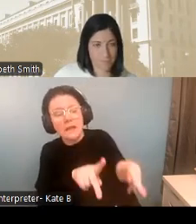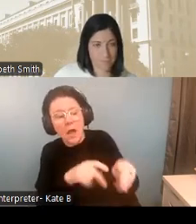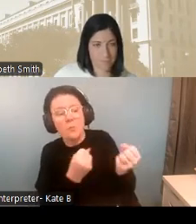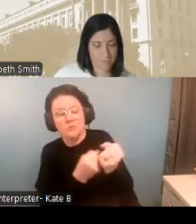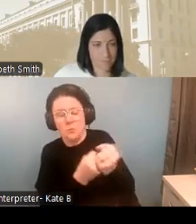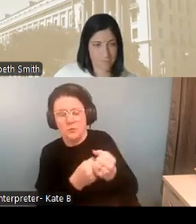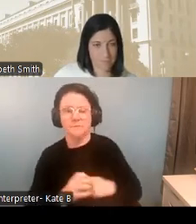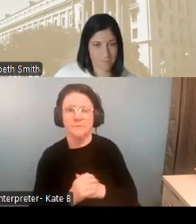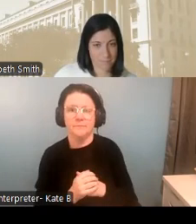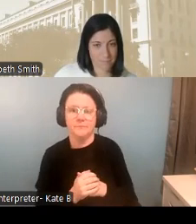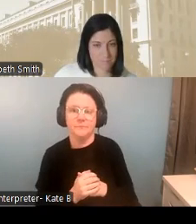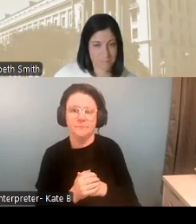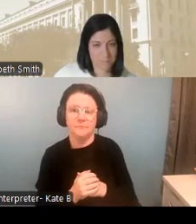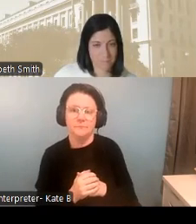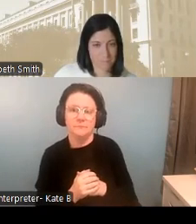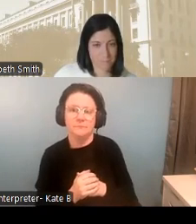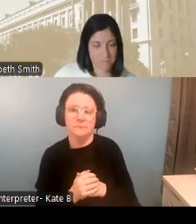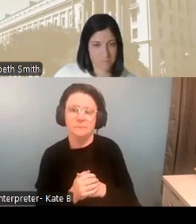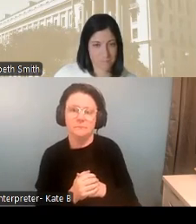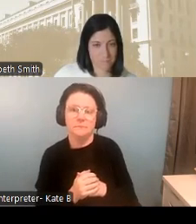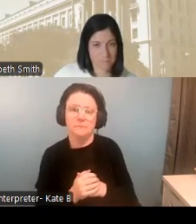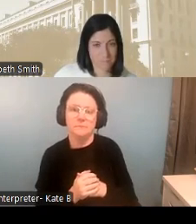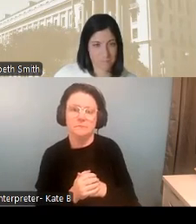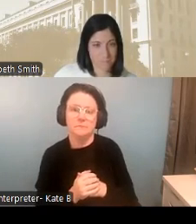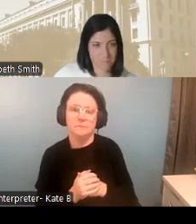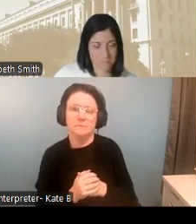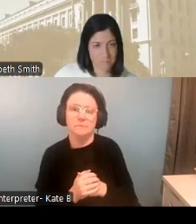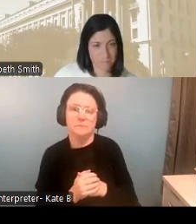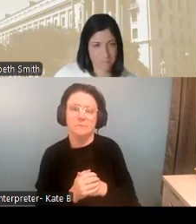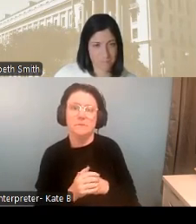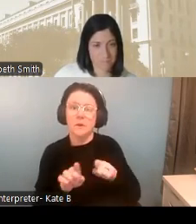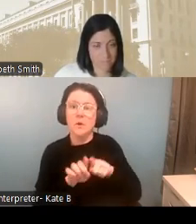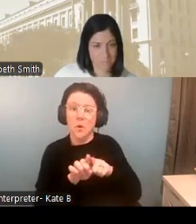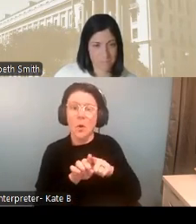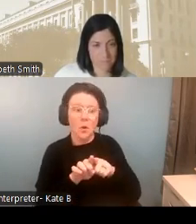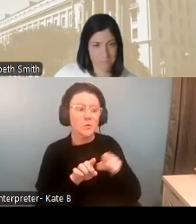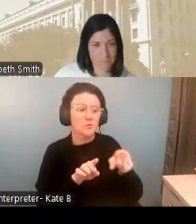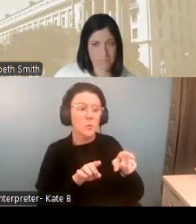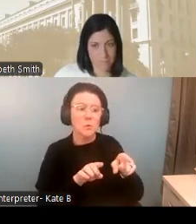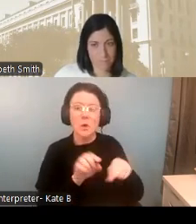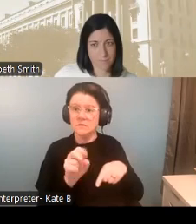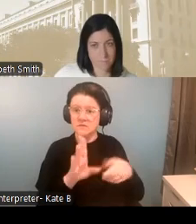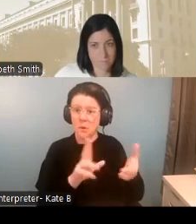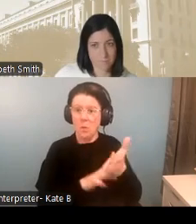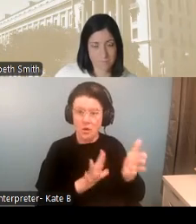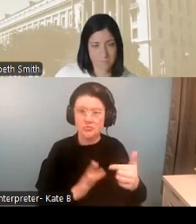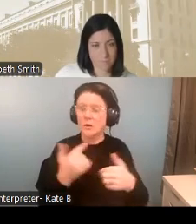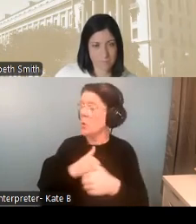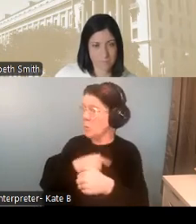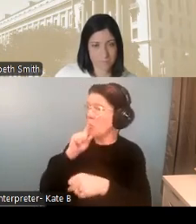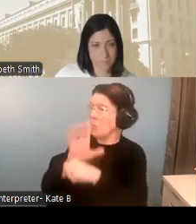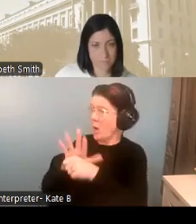supported. And we also want to make sure that they are accomplishing what they are set to accomplish using the award